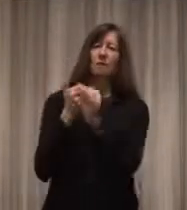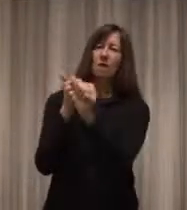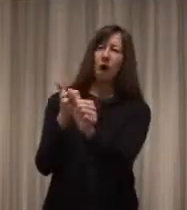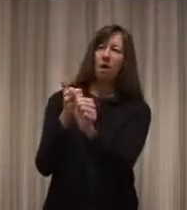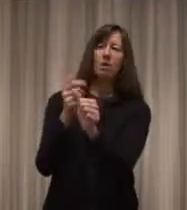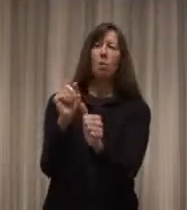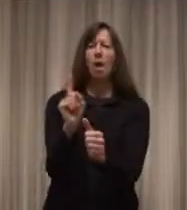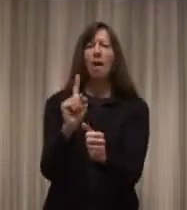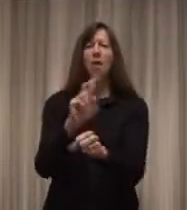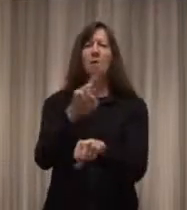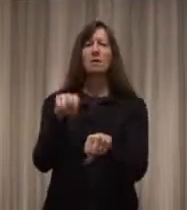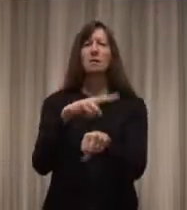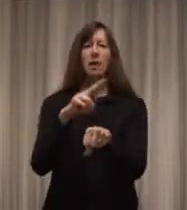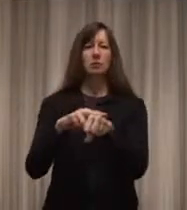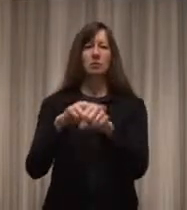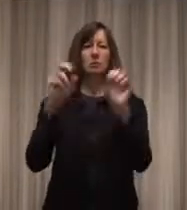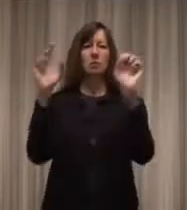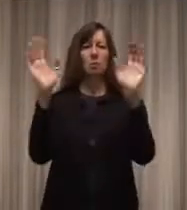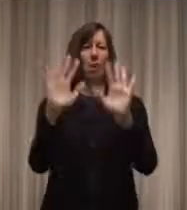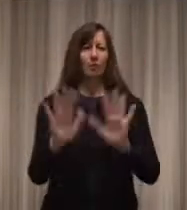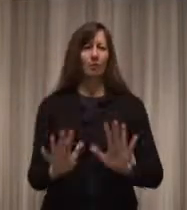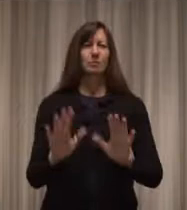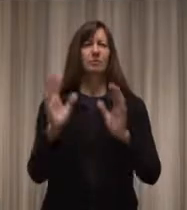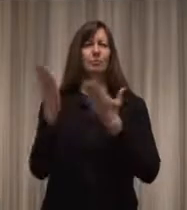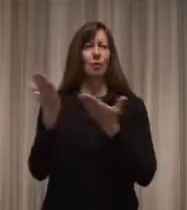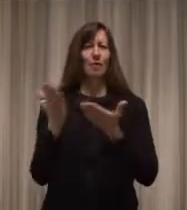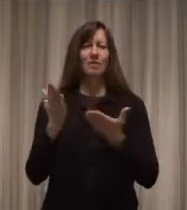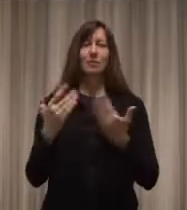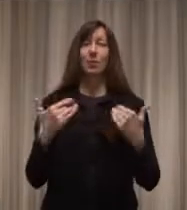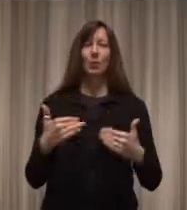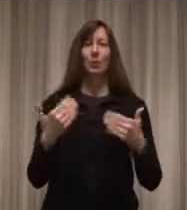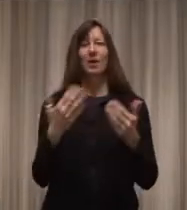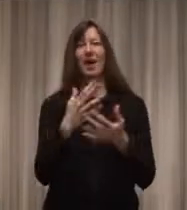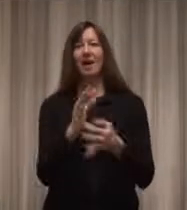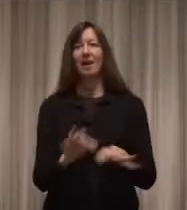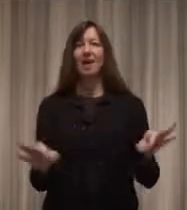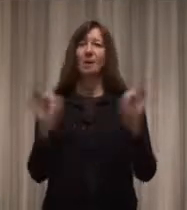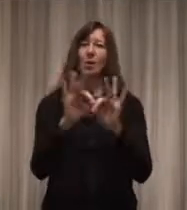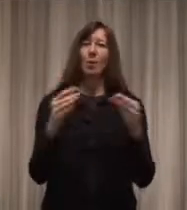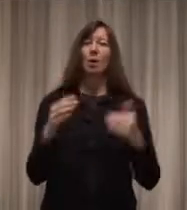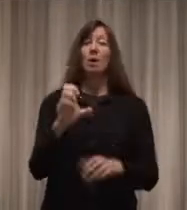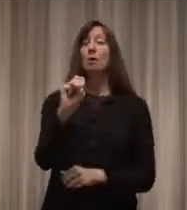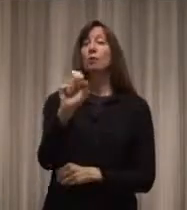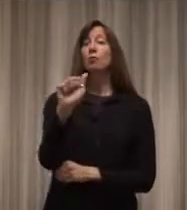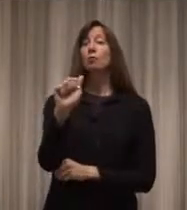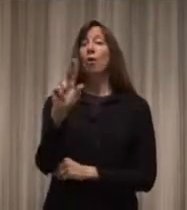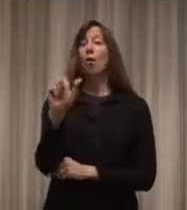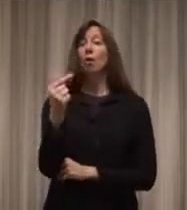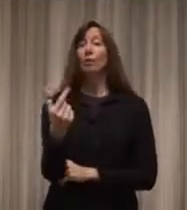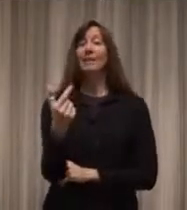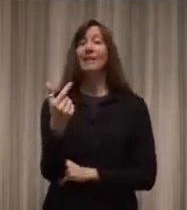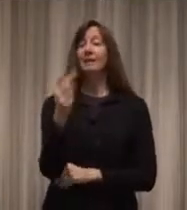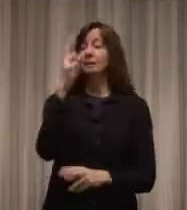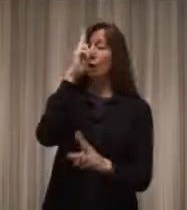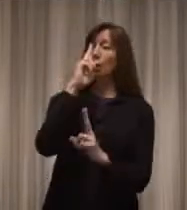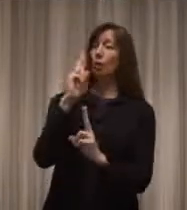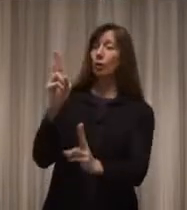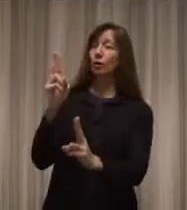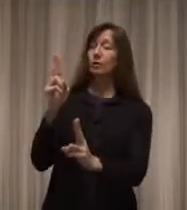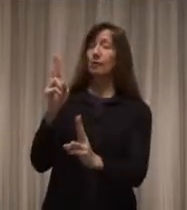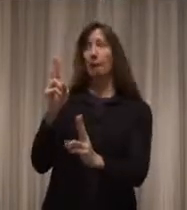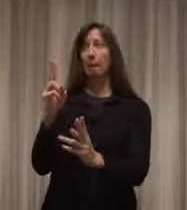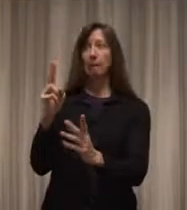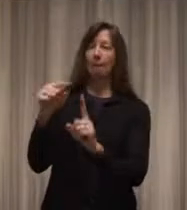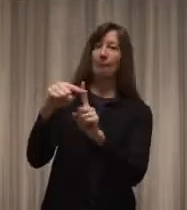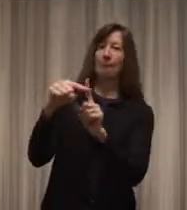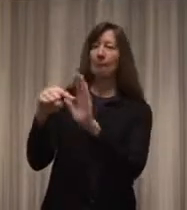this was a very significant storm. Saugerties has earned the, I don't know if it's a positive or negative distinction, but the distinction of the